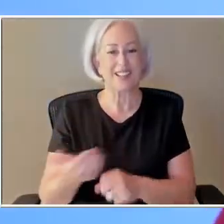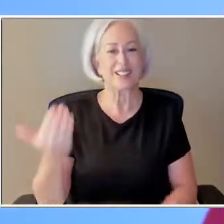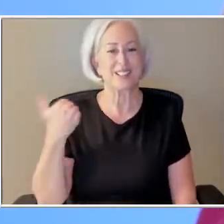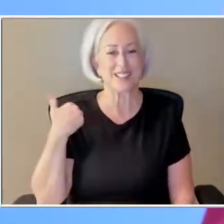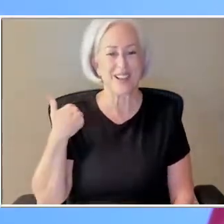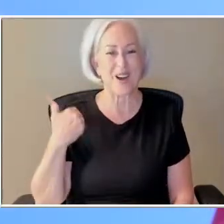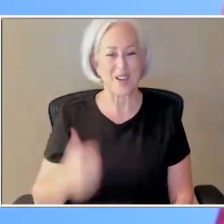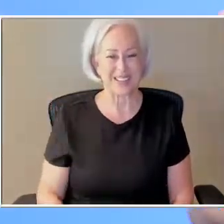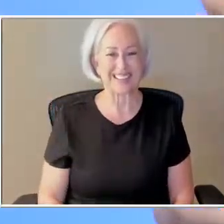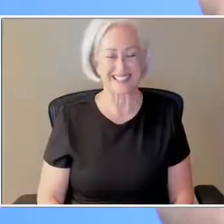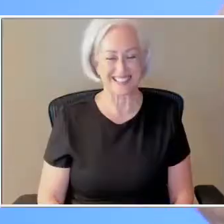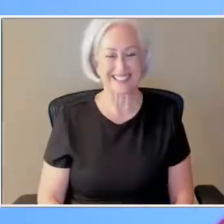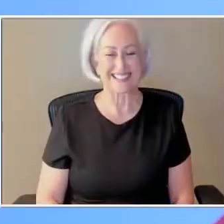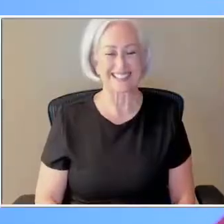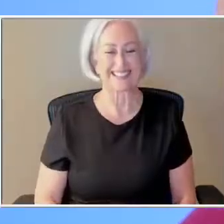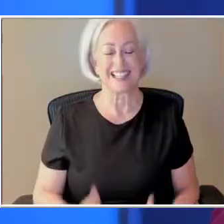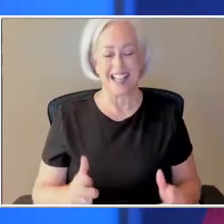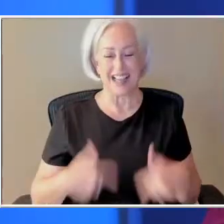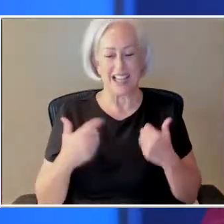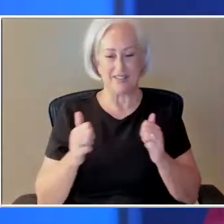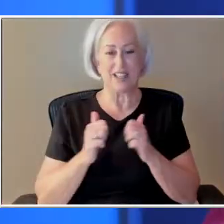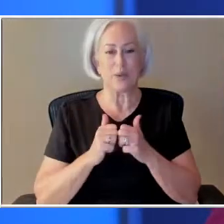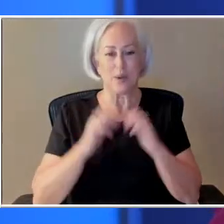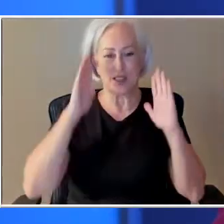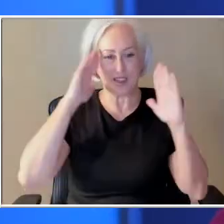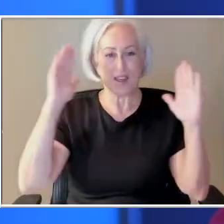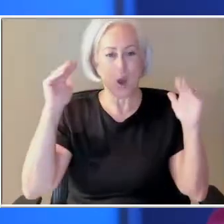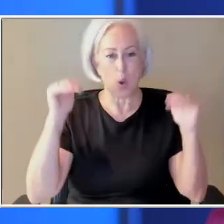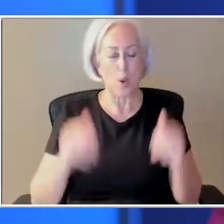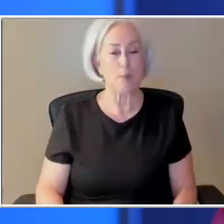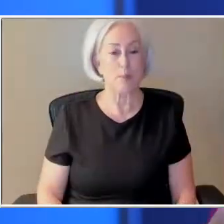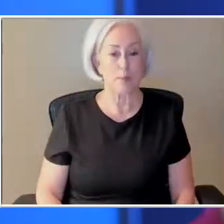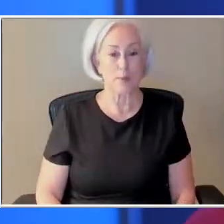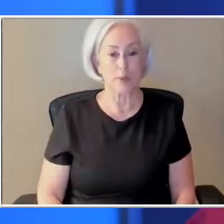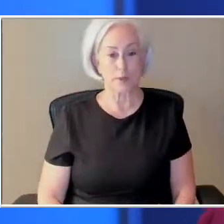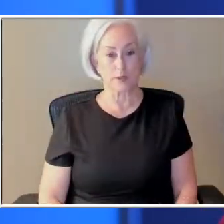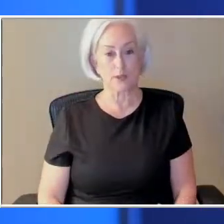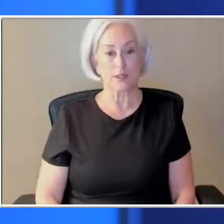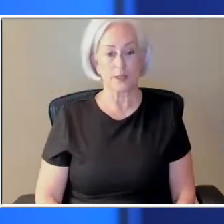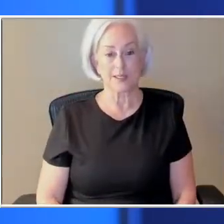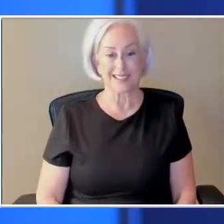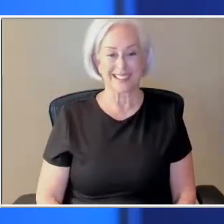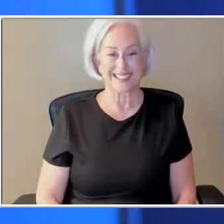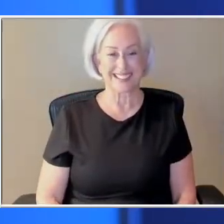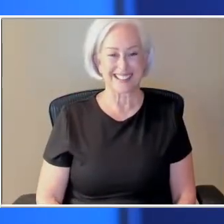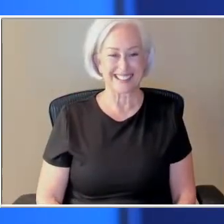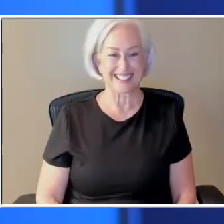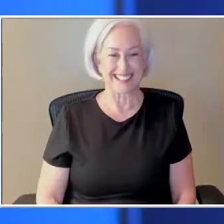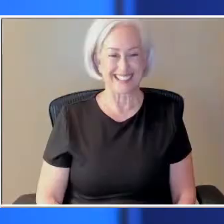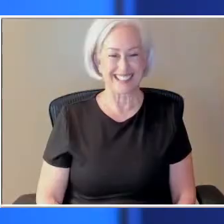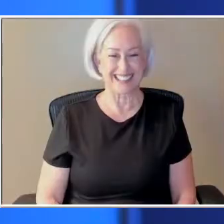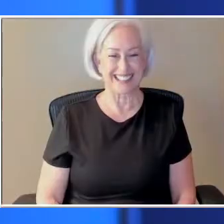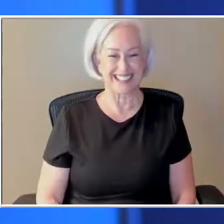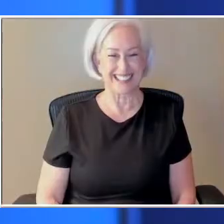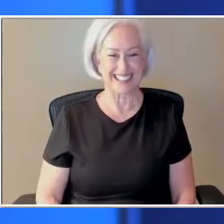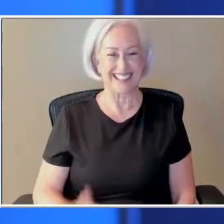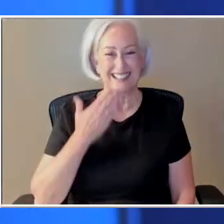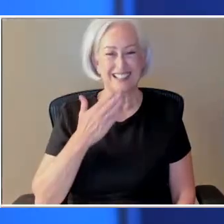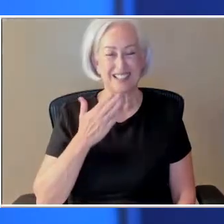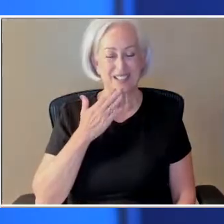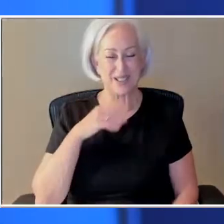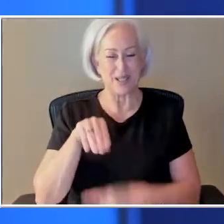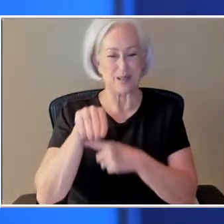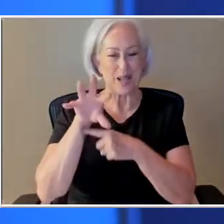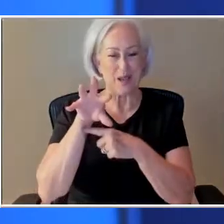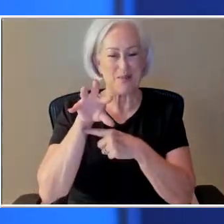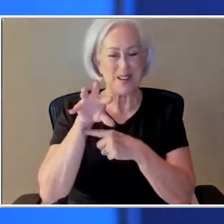years, called Living with Hope. Yes, over 12 years. And are you hold it, keep holding it up. They got you right there. That's sorry. A good shot of the book. You